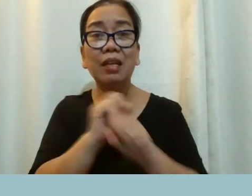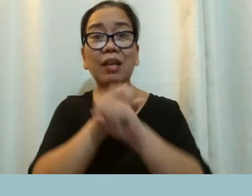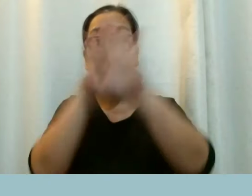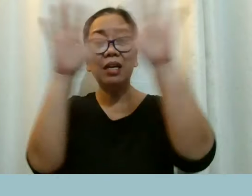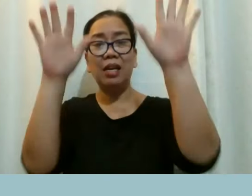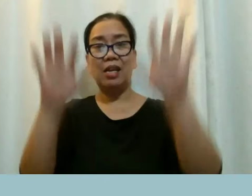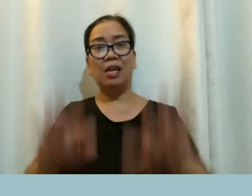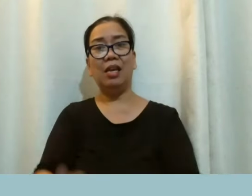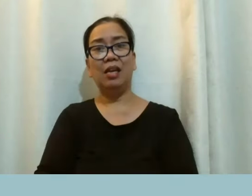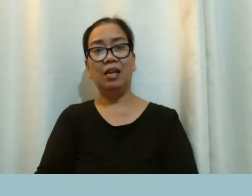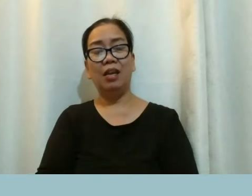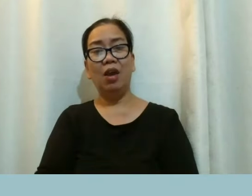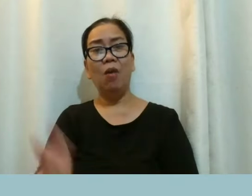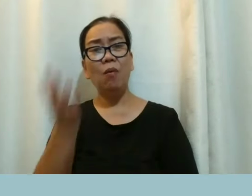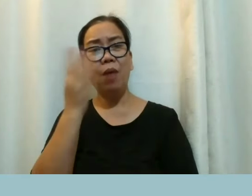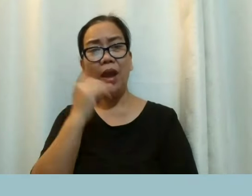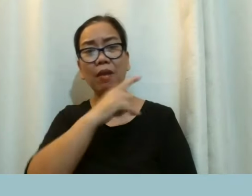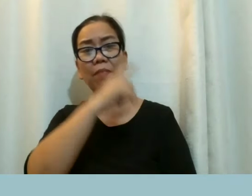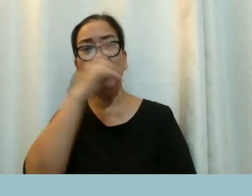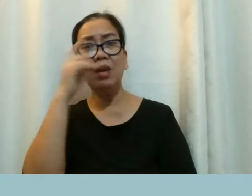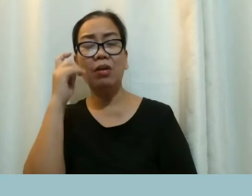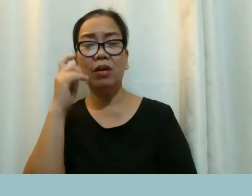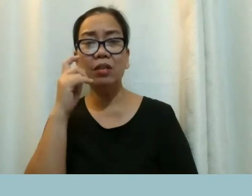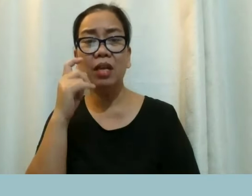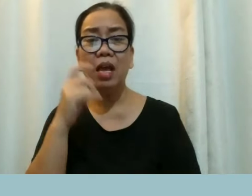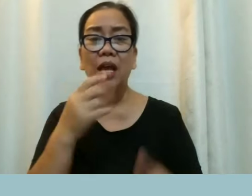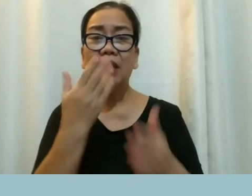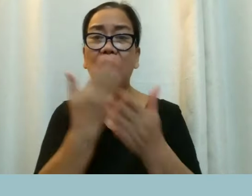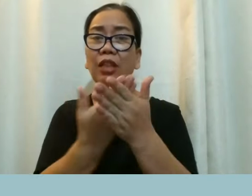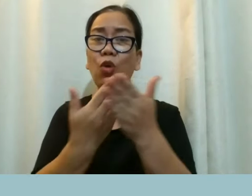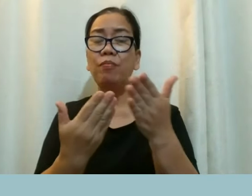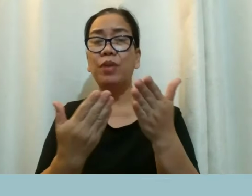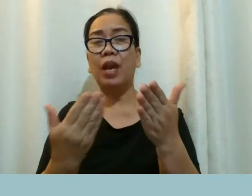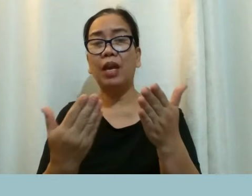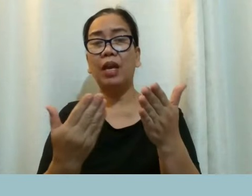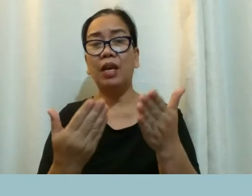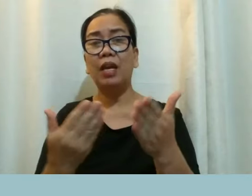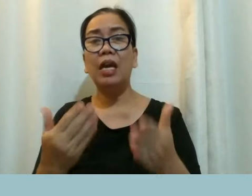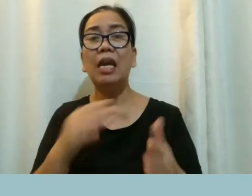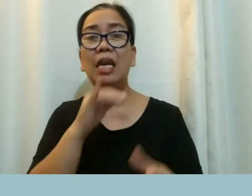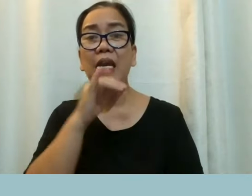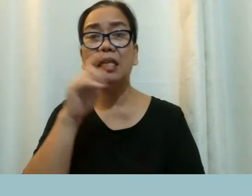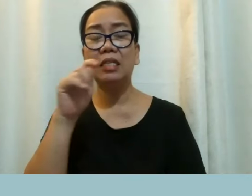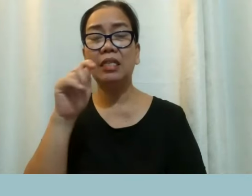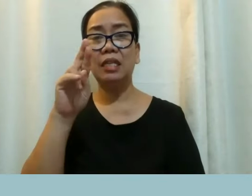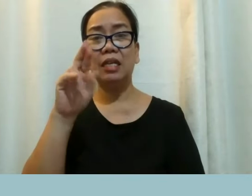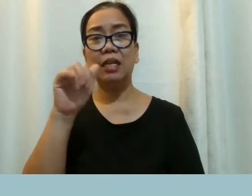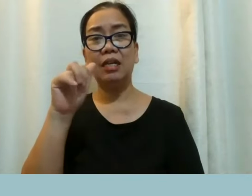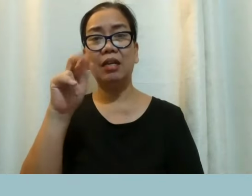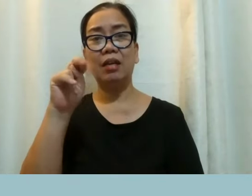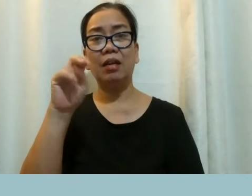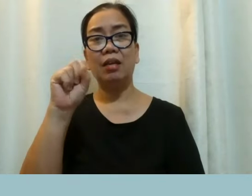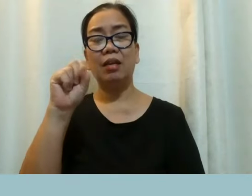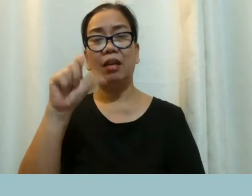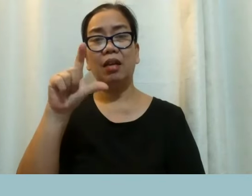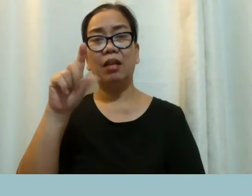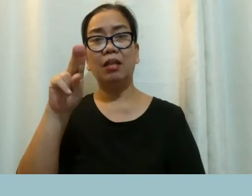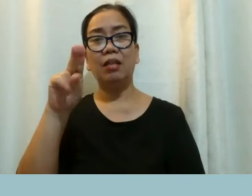it clearly. Why? Because that object is